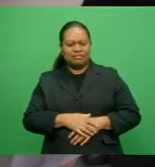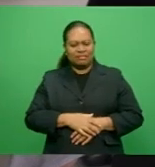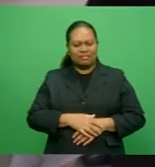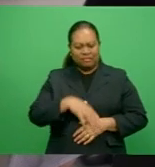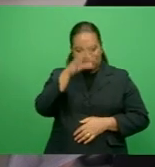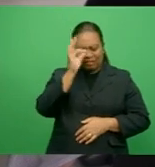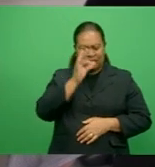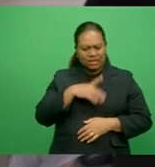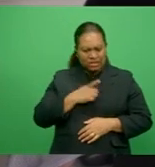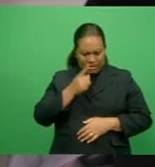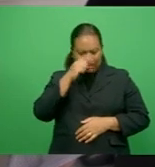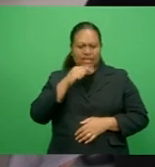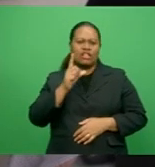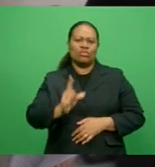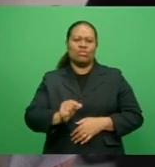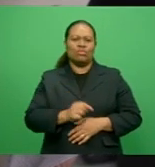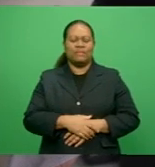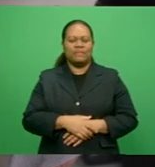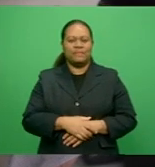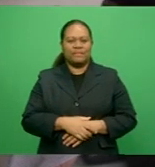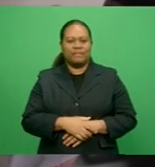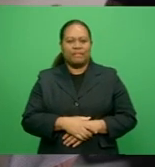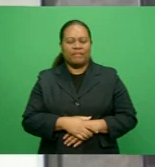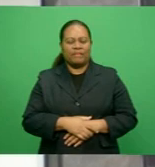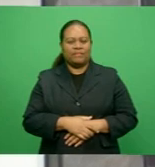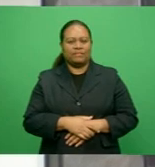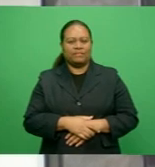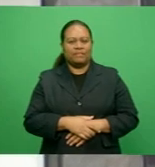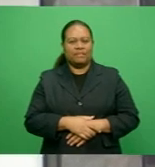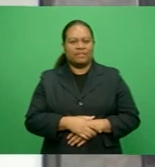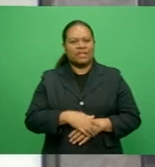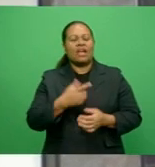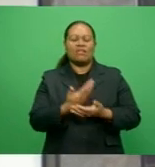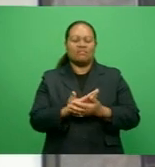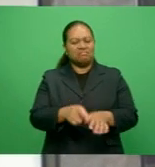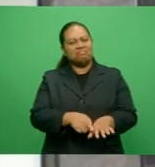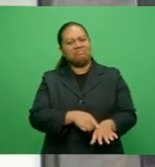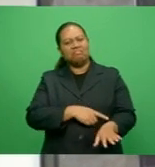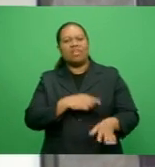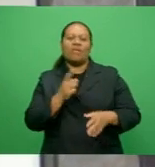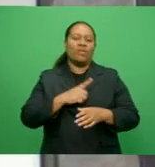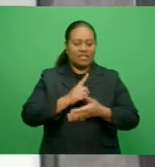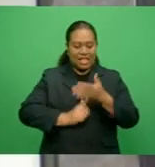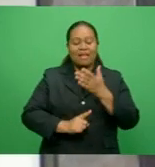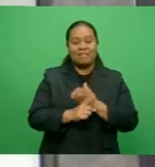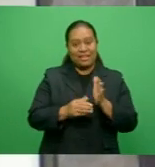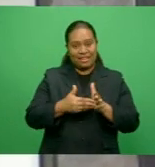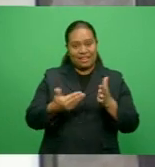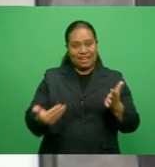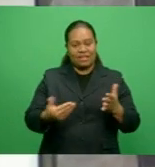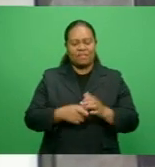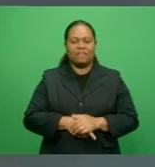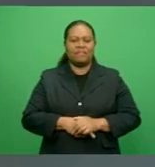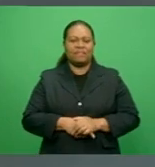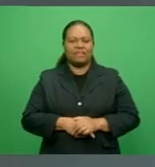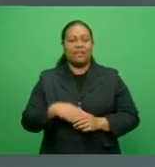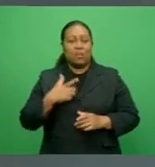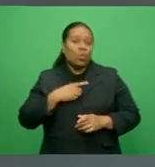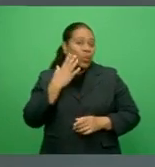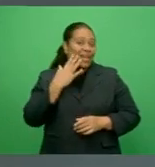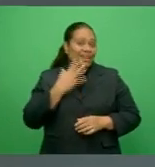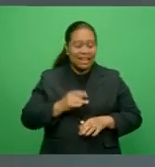I'm able to endure and last in these hard times, when things get back to